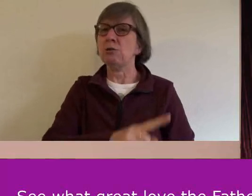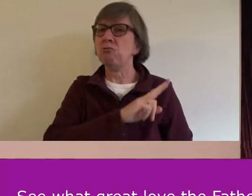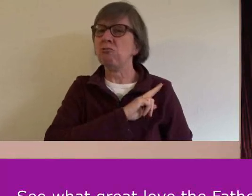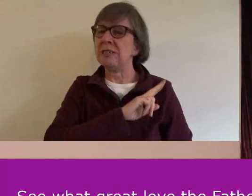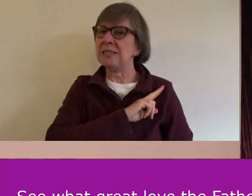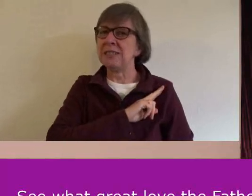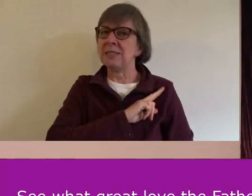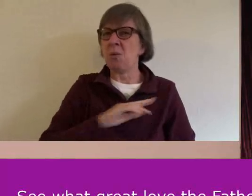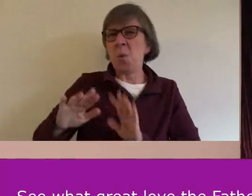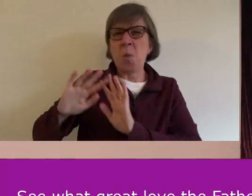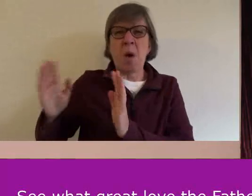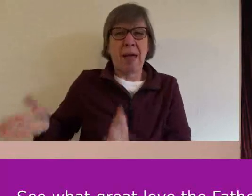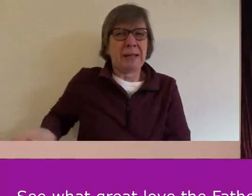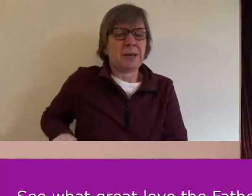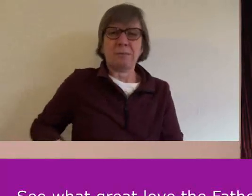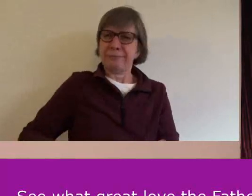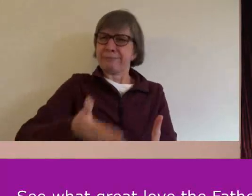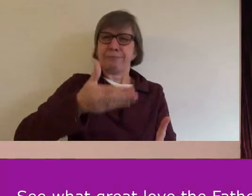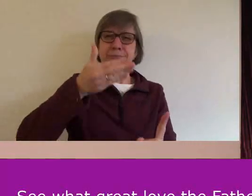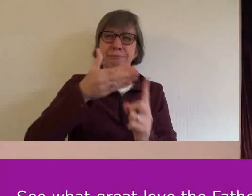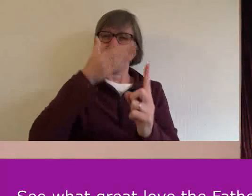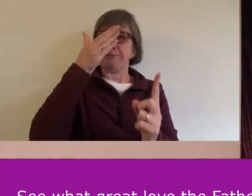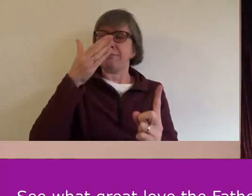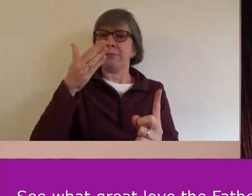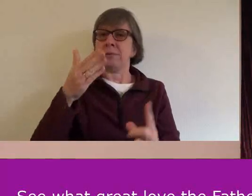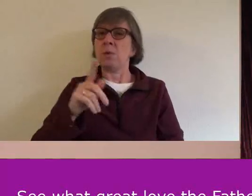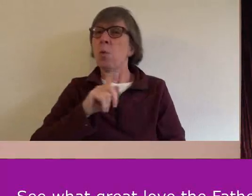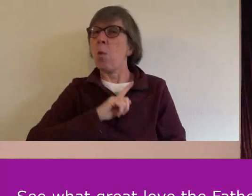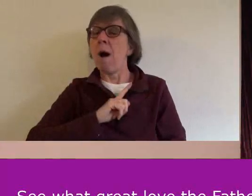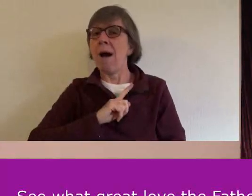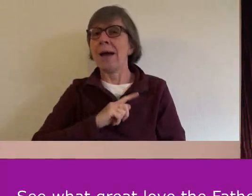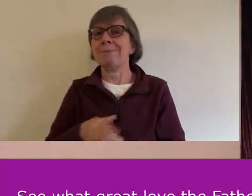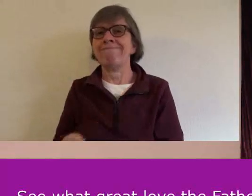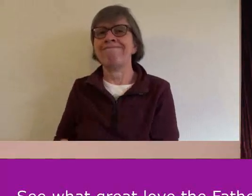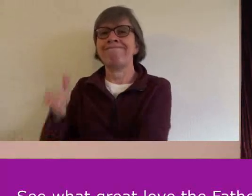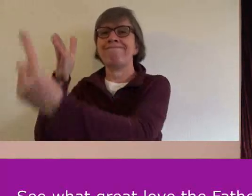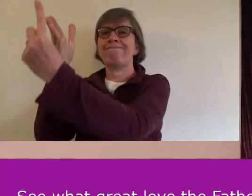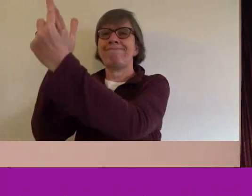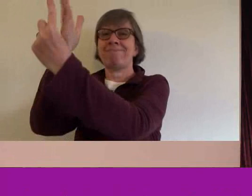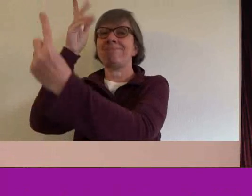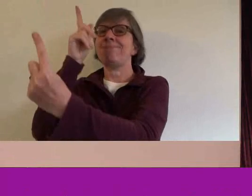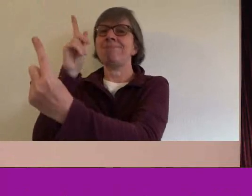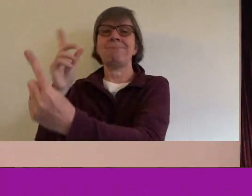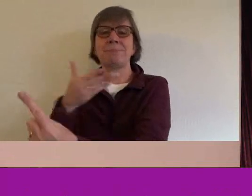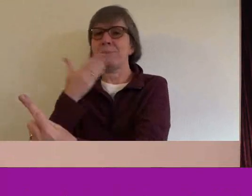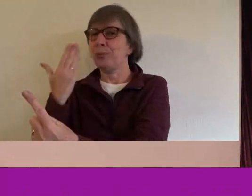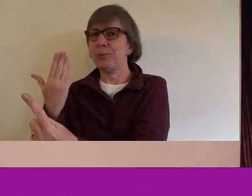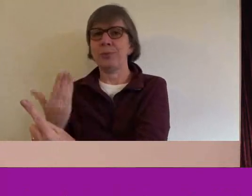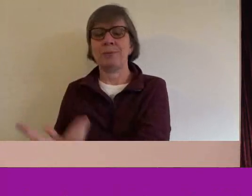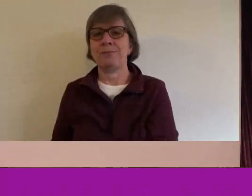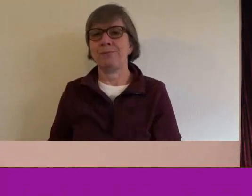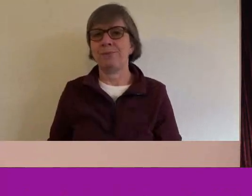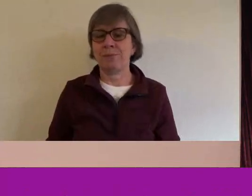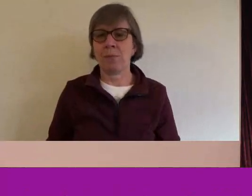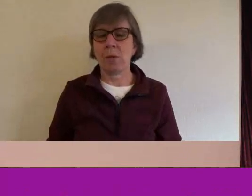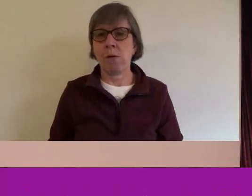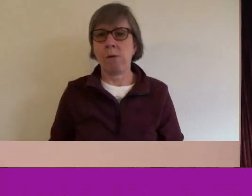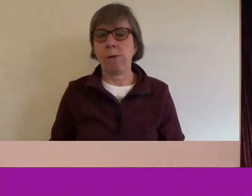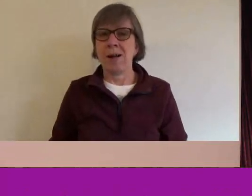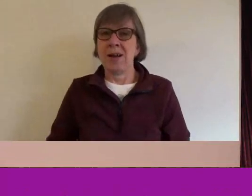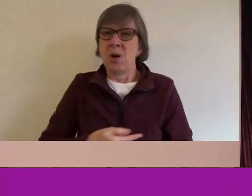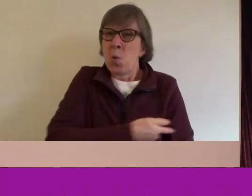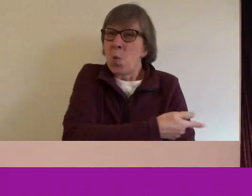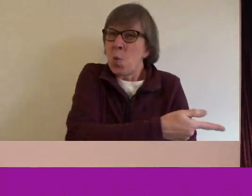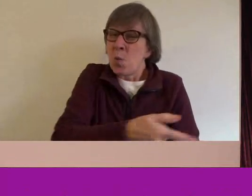The reason the world does not know us is that it did not know him. Dear friends,